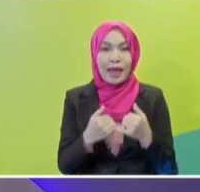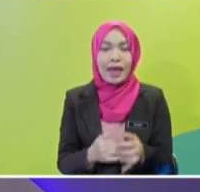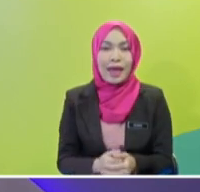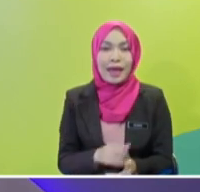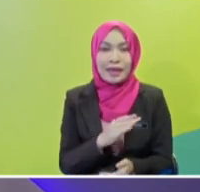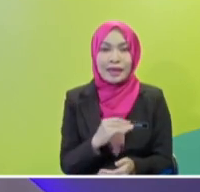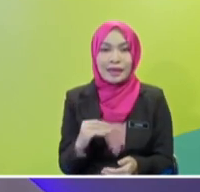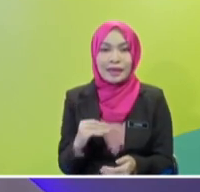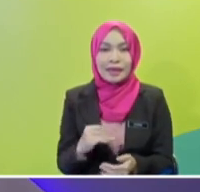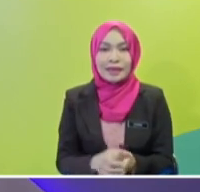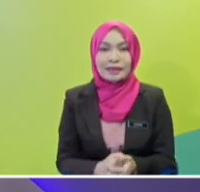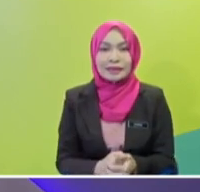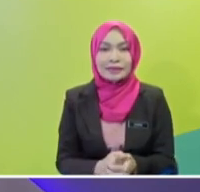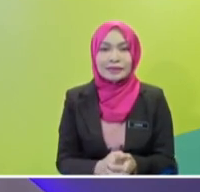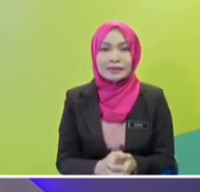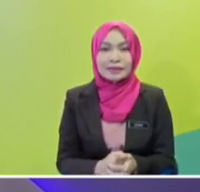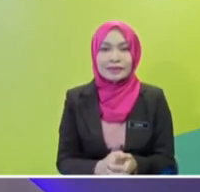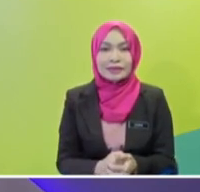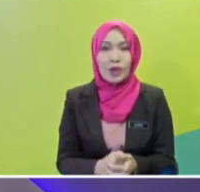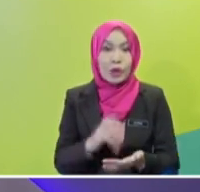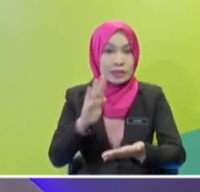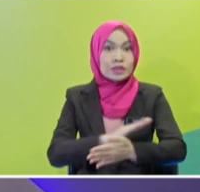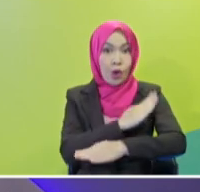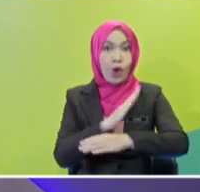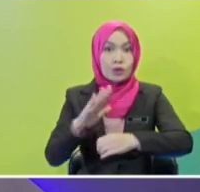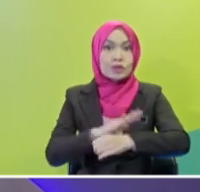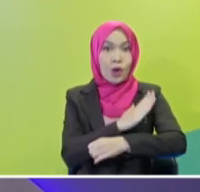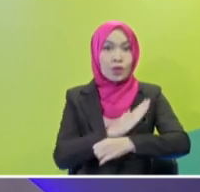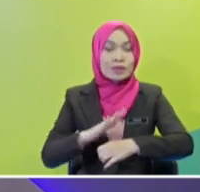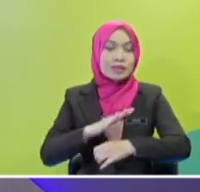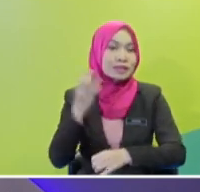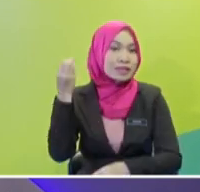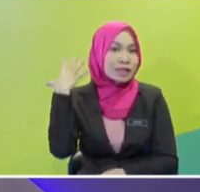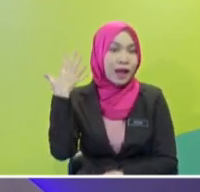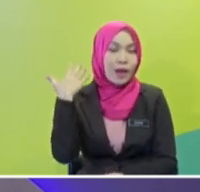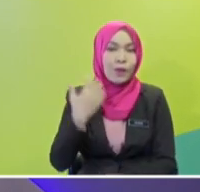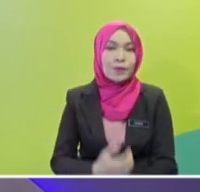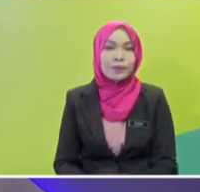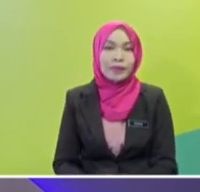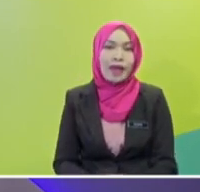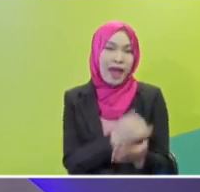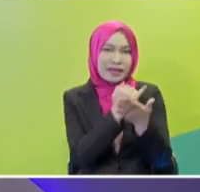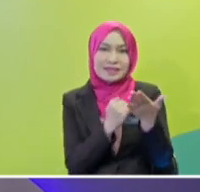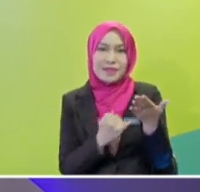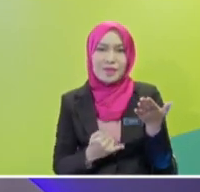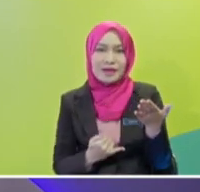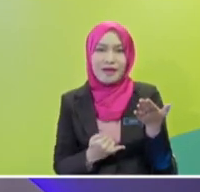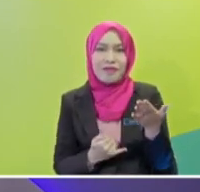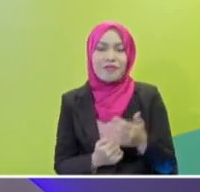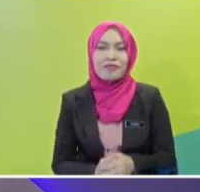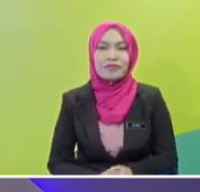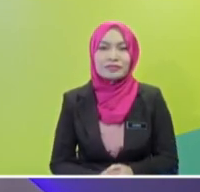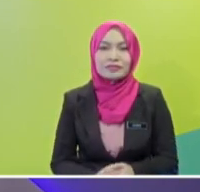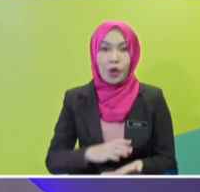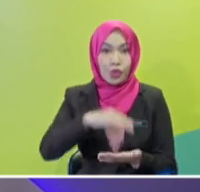also have learned to sing a song. We made a simple craft, the dress craft. Yep.